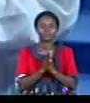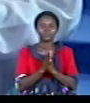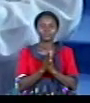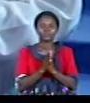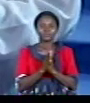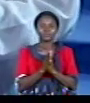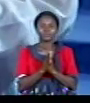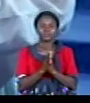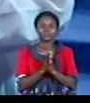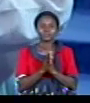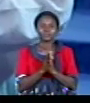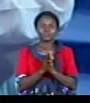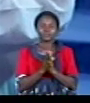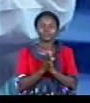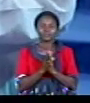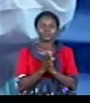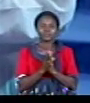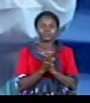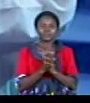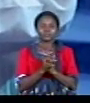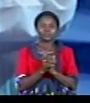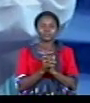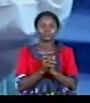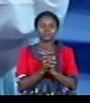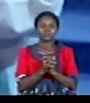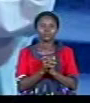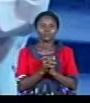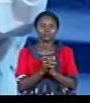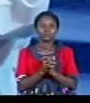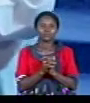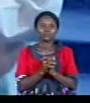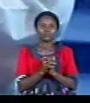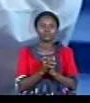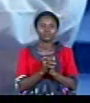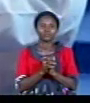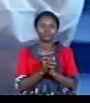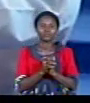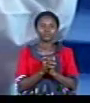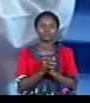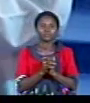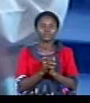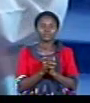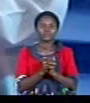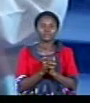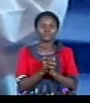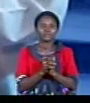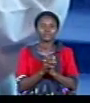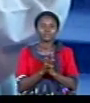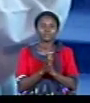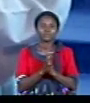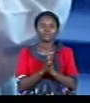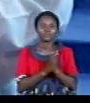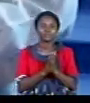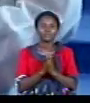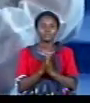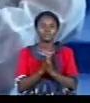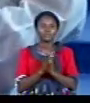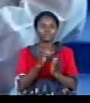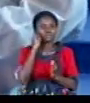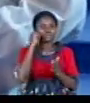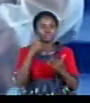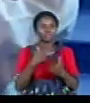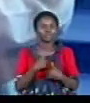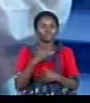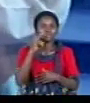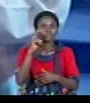for 8 years duration. And during the December crusade, after